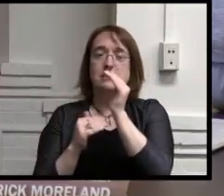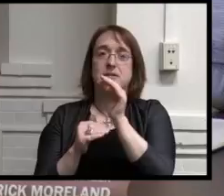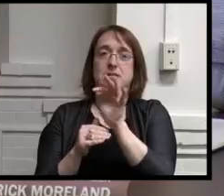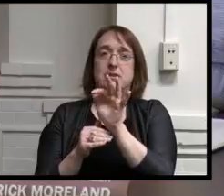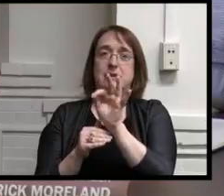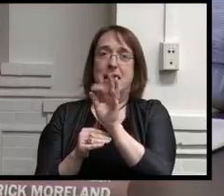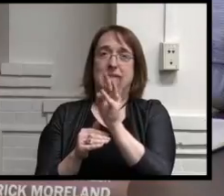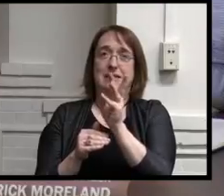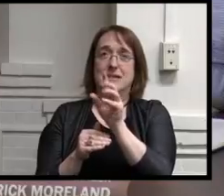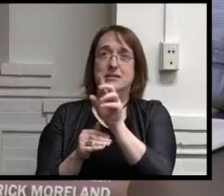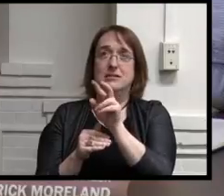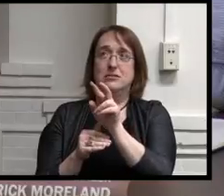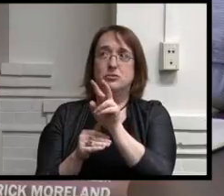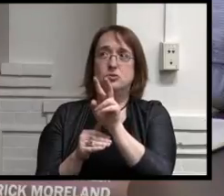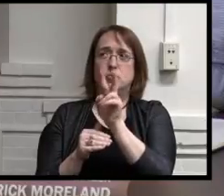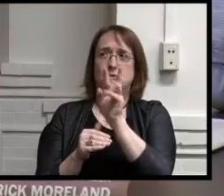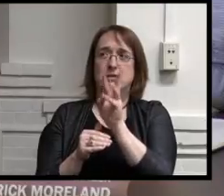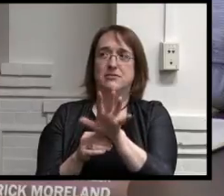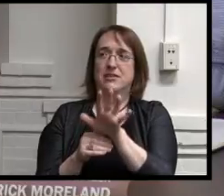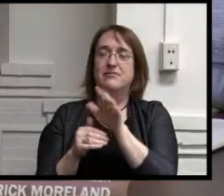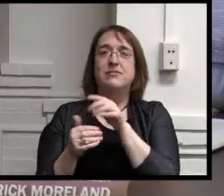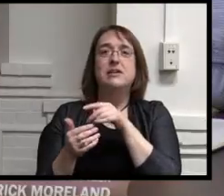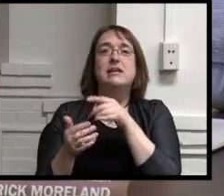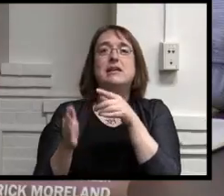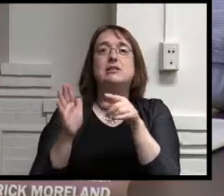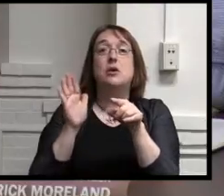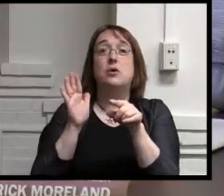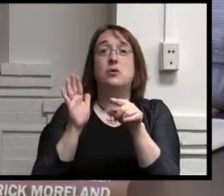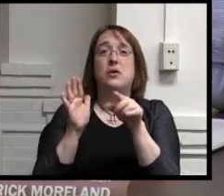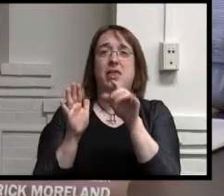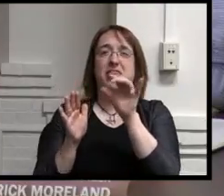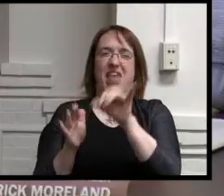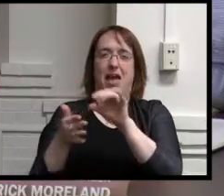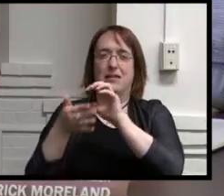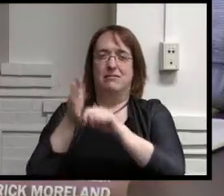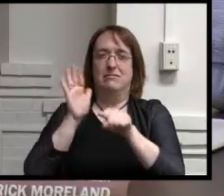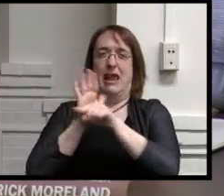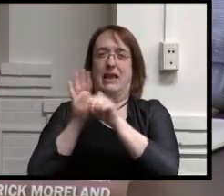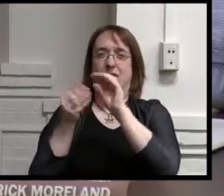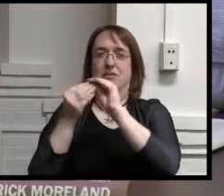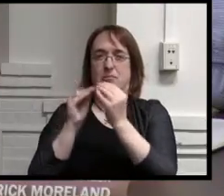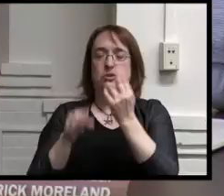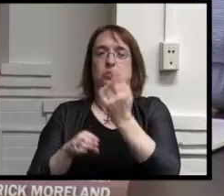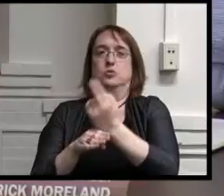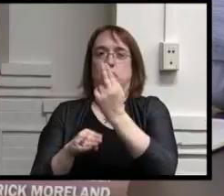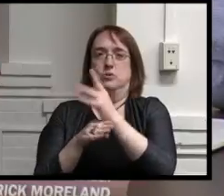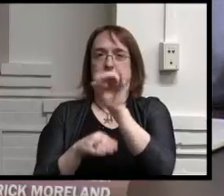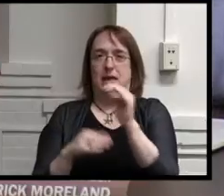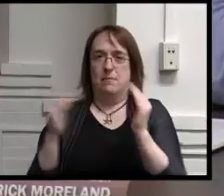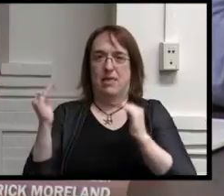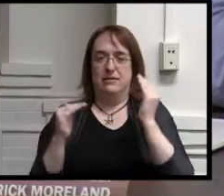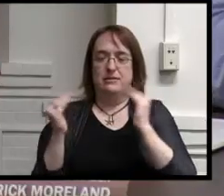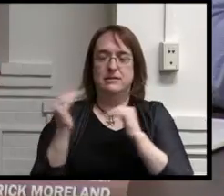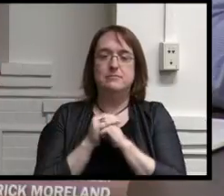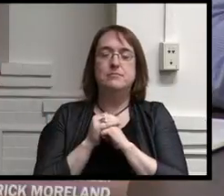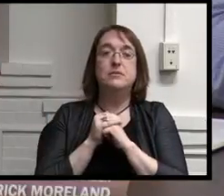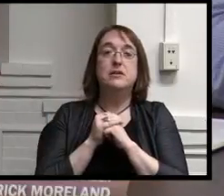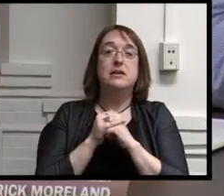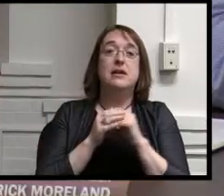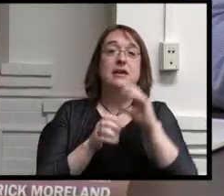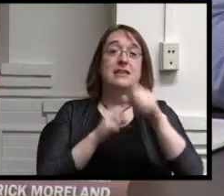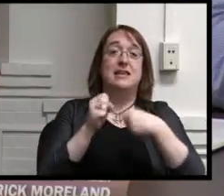$96,265. That's what that negative number there means, that's a use of fund balance. You can see we closed the year